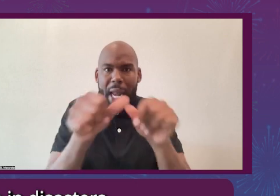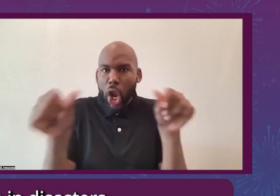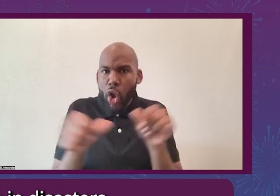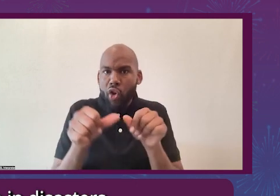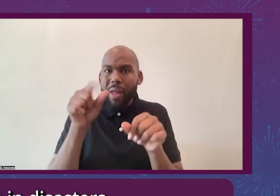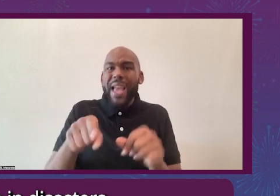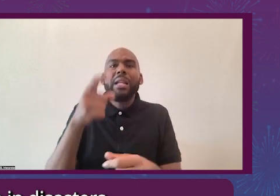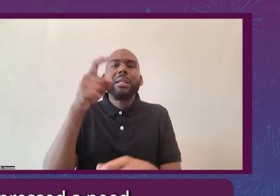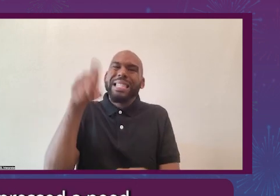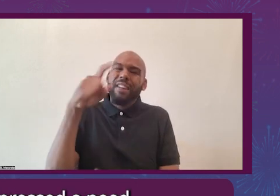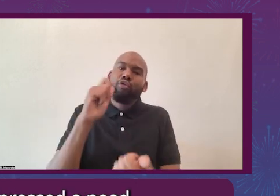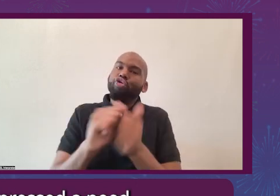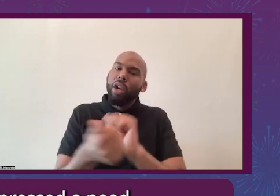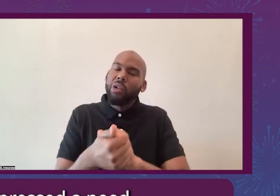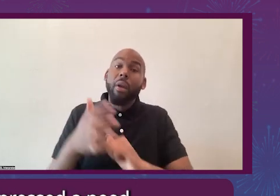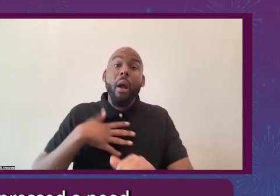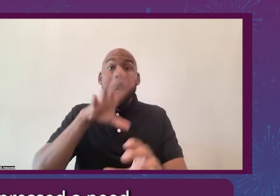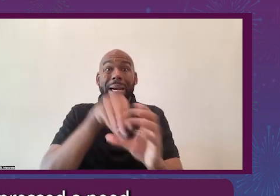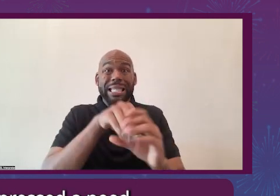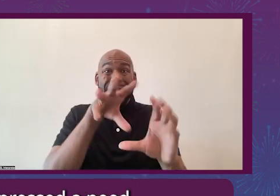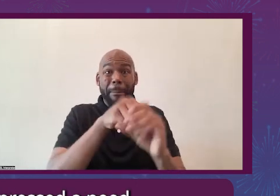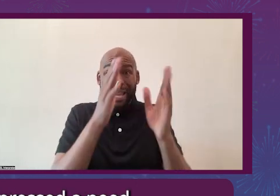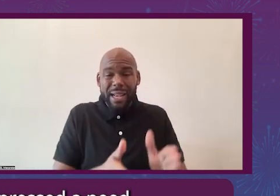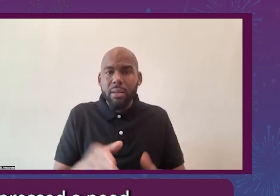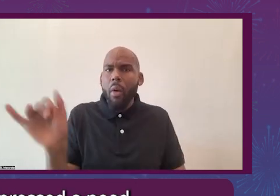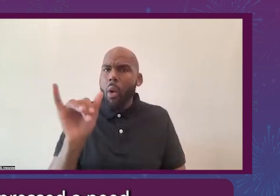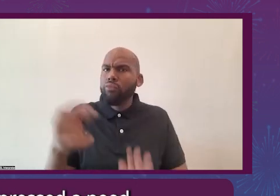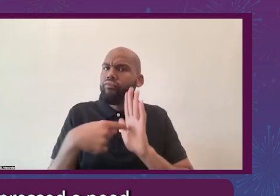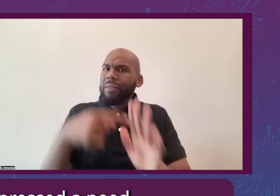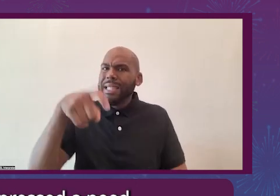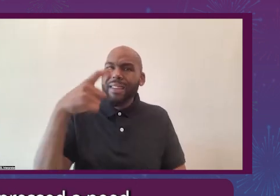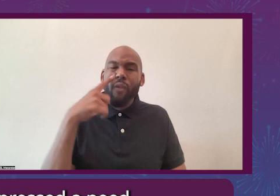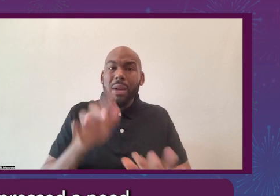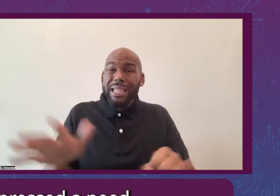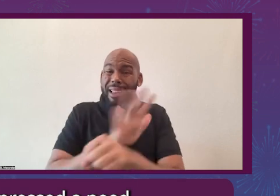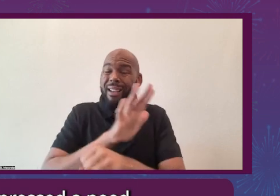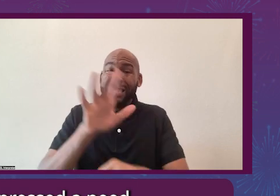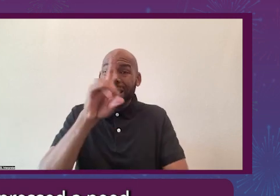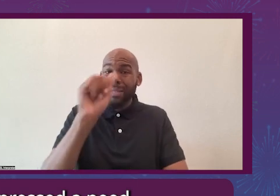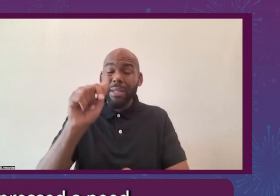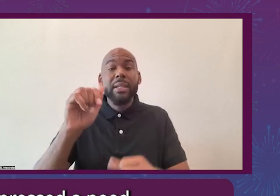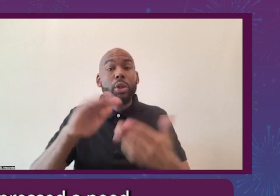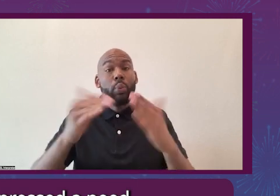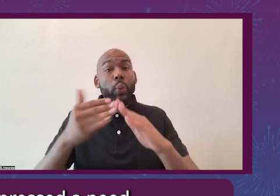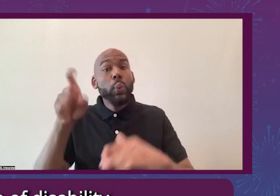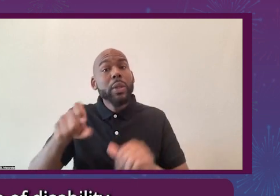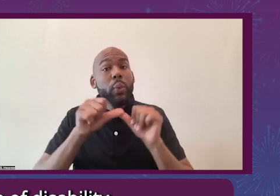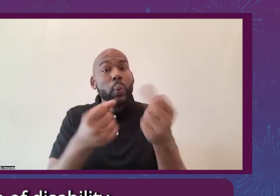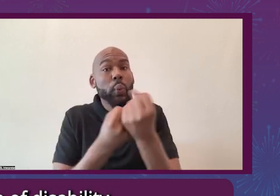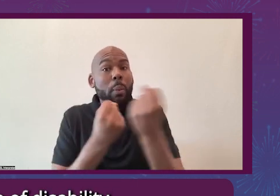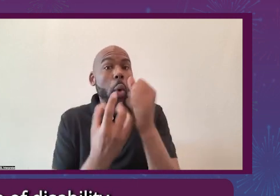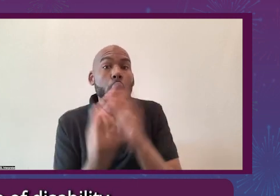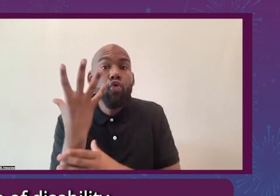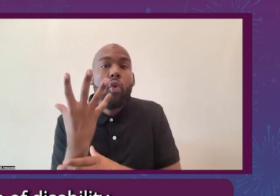an area that is ripe for change. Our participants also expressed a need for the entire disability community to continue